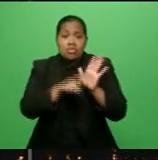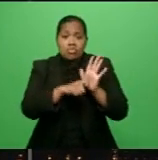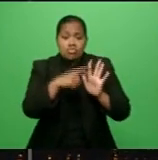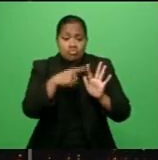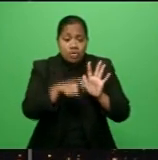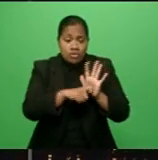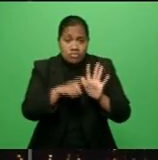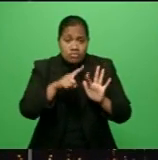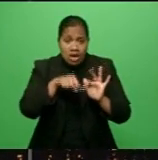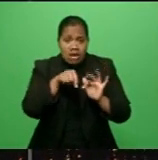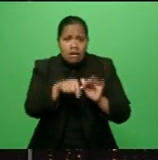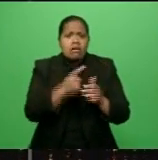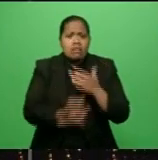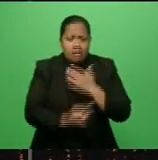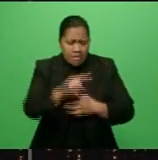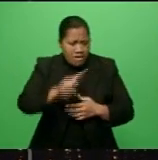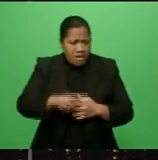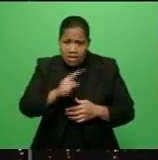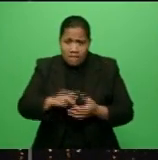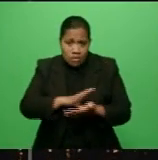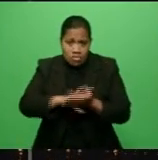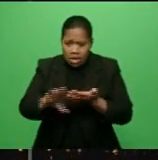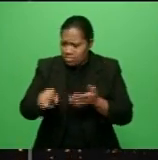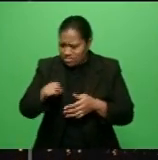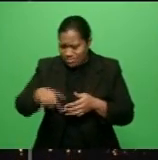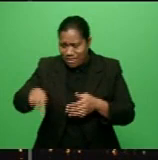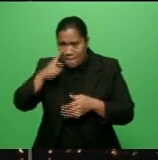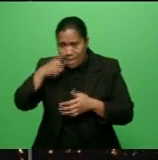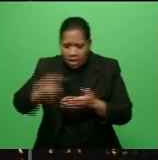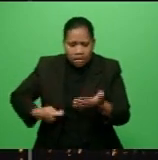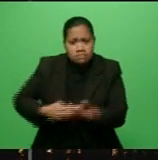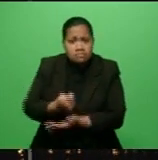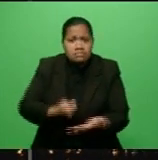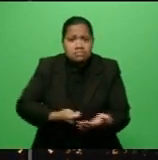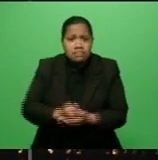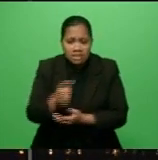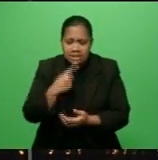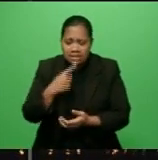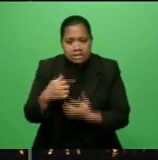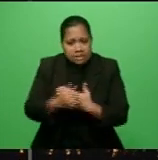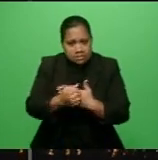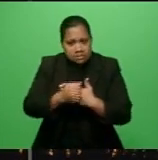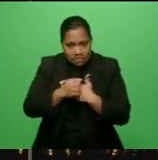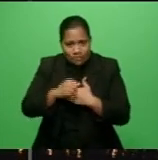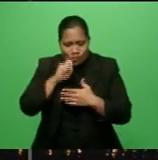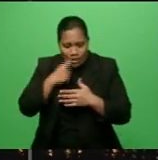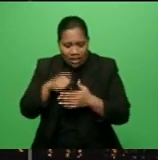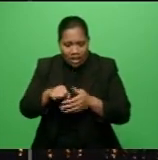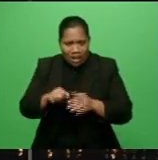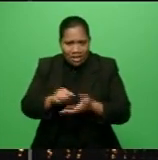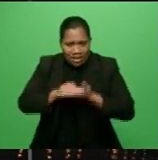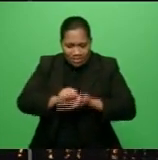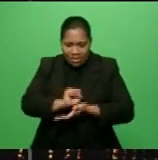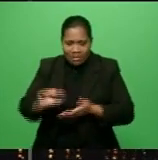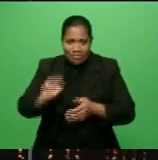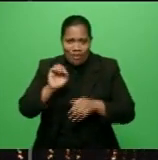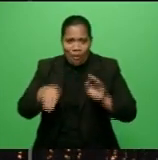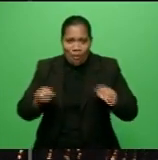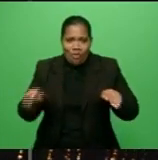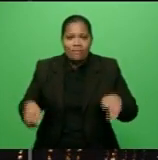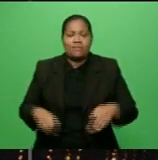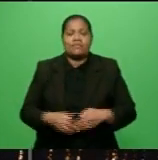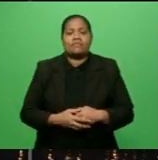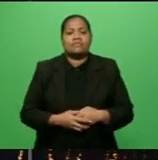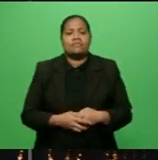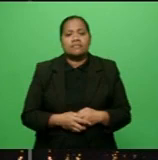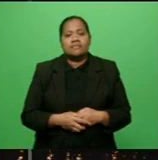Rocco says thousands of dollars were paid by residents in the belief that they would secure leases over their informal homes. Sanya Nimboila has